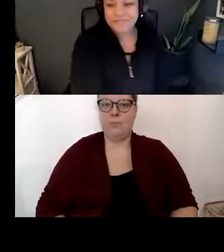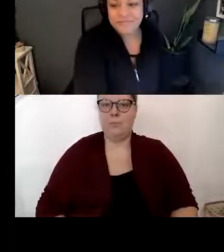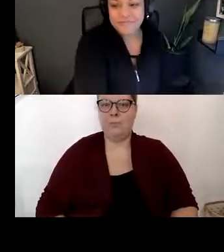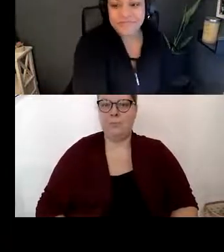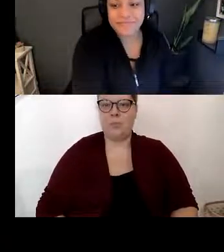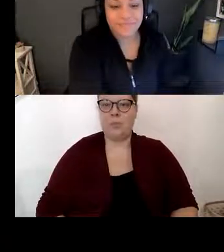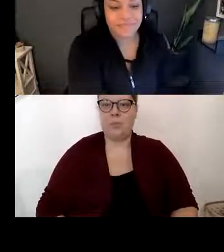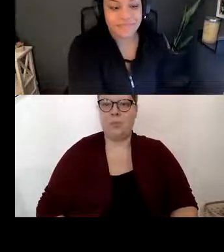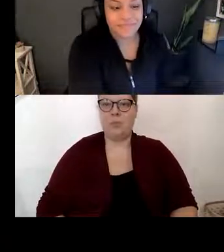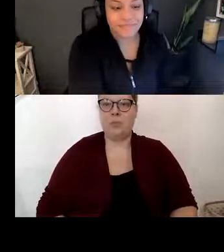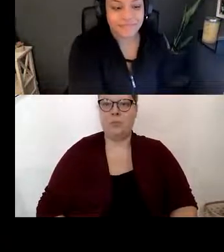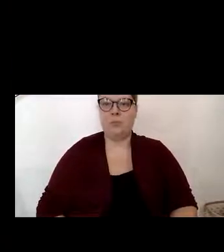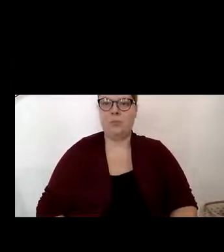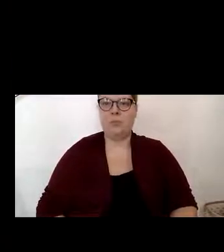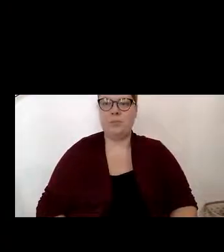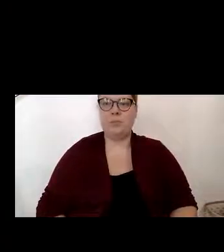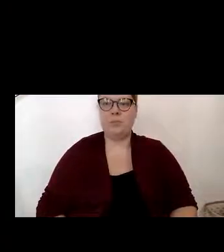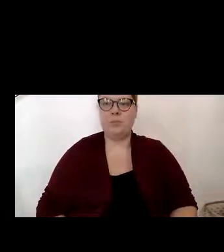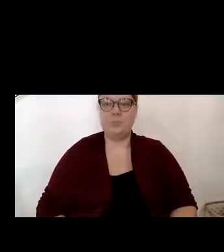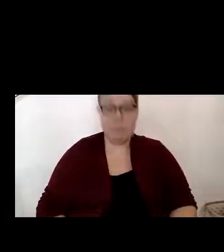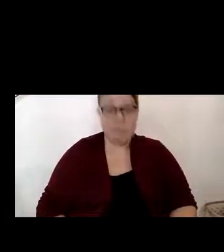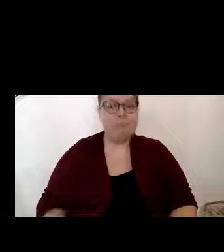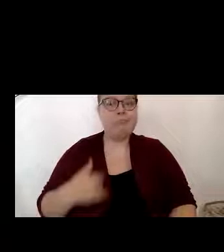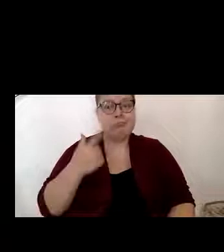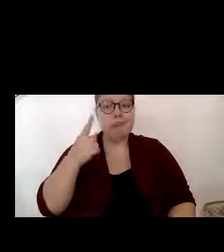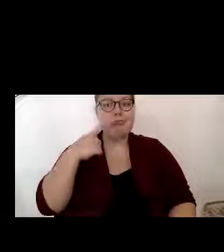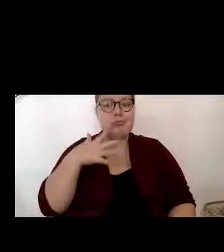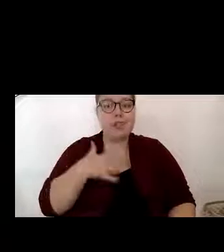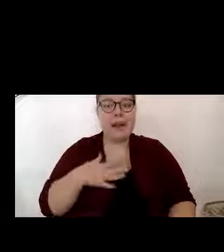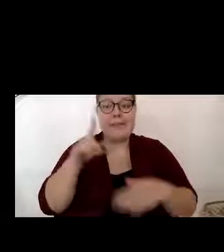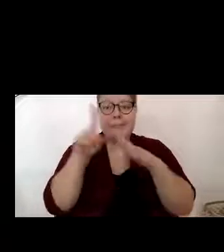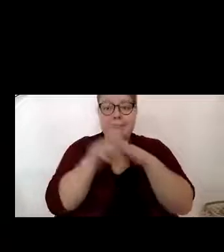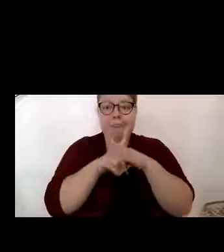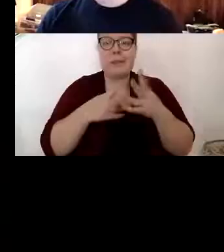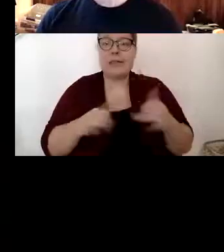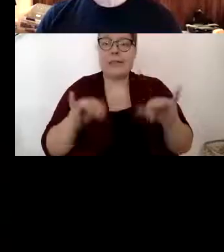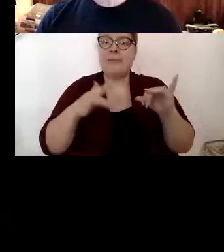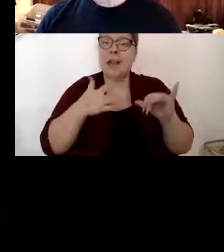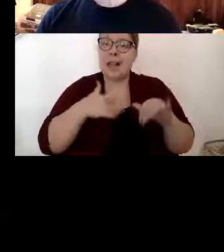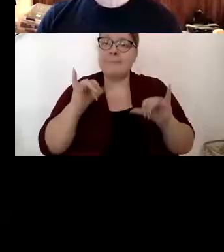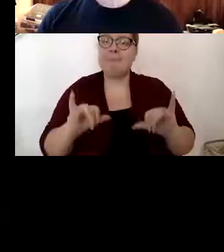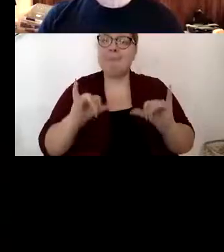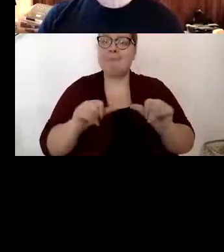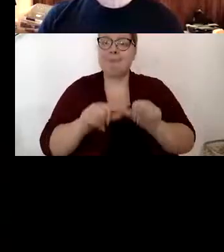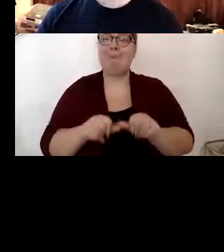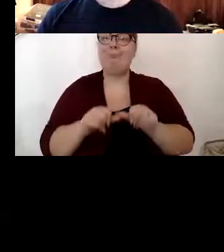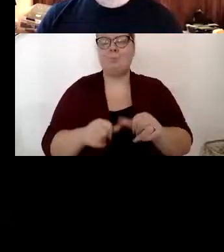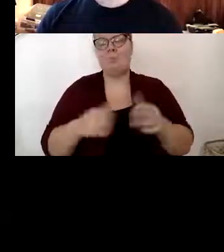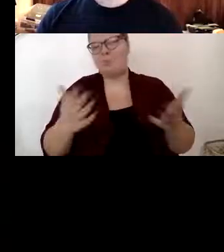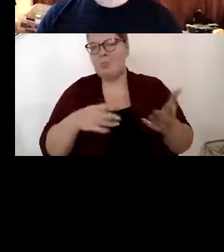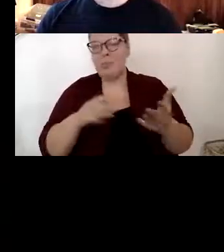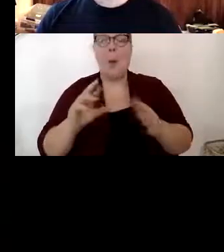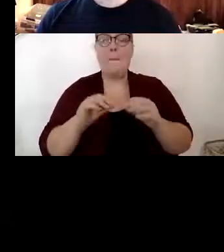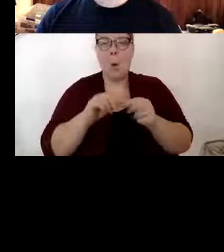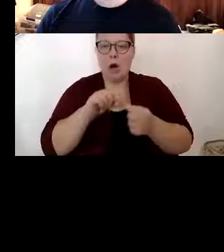oh, I'm feeling craving, I'm still feeling craving, or getting even more granular, more small in what you might notice.